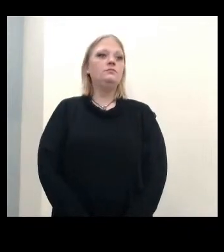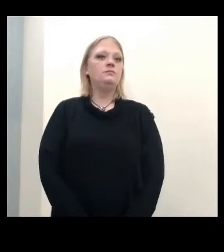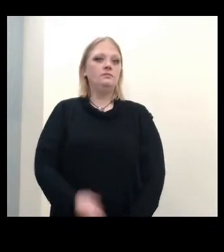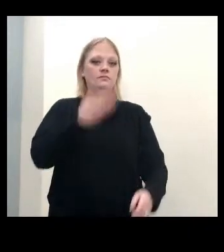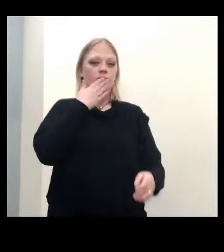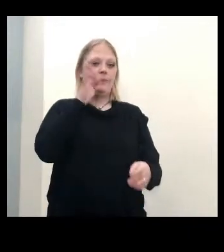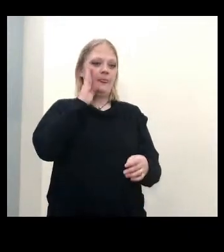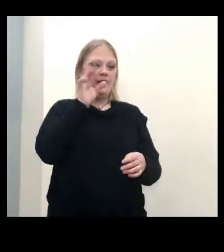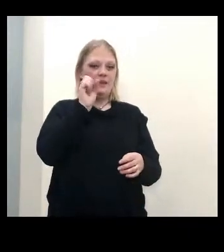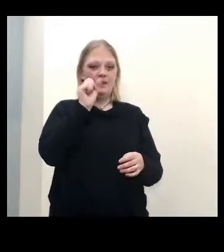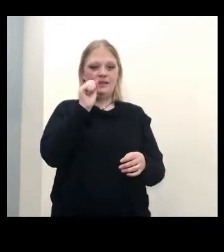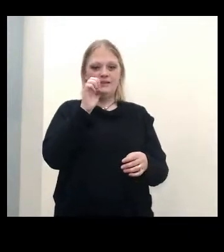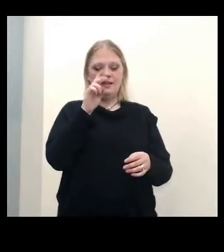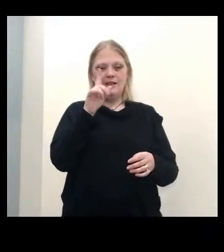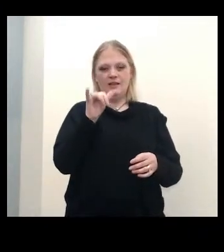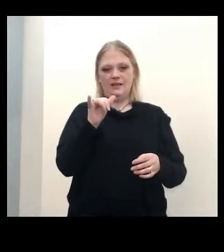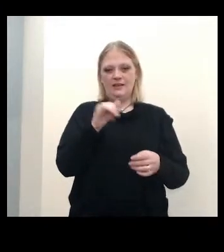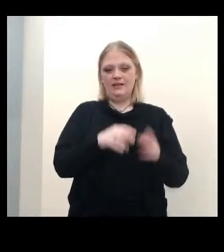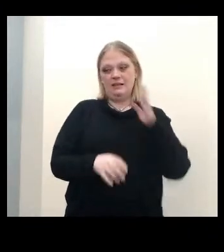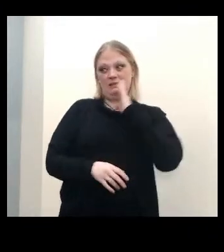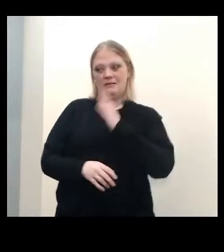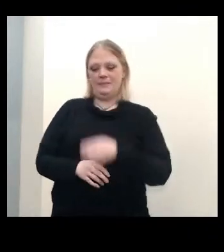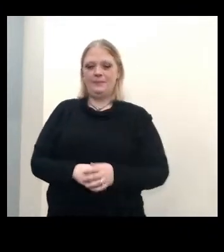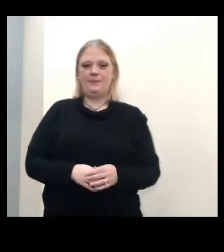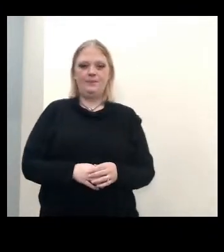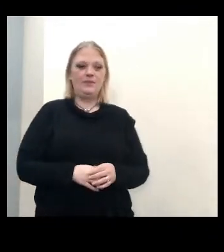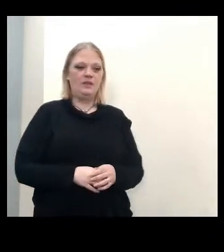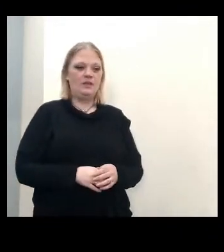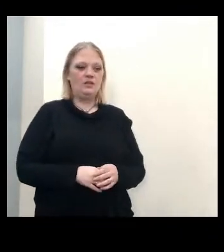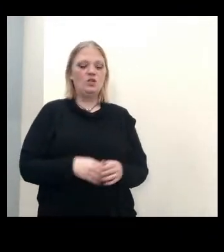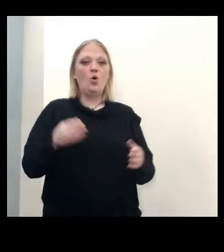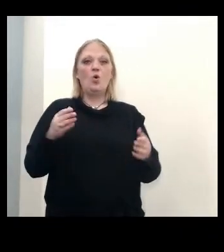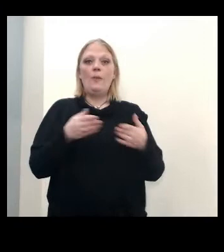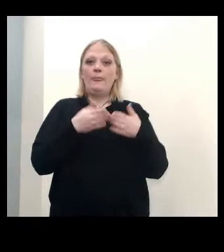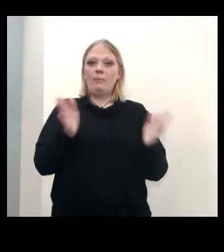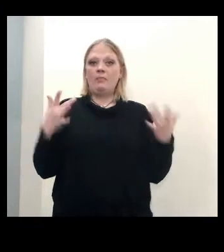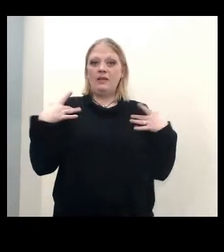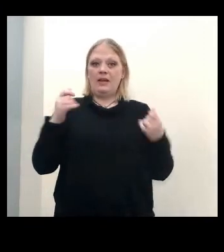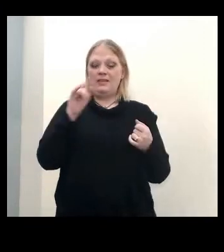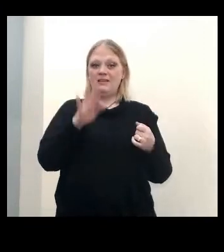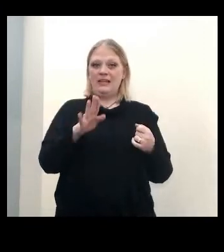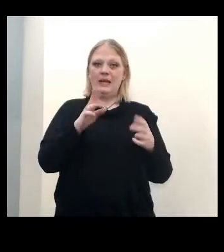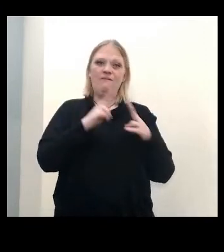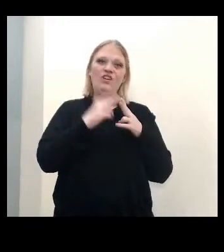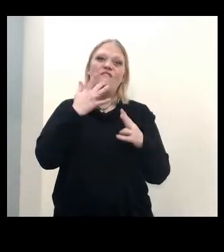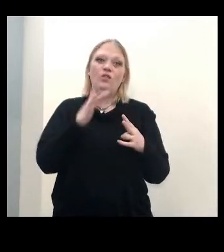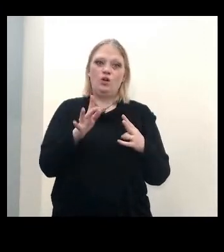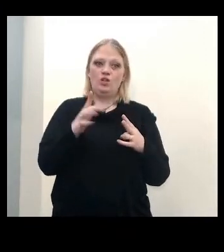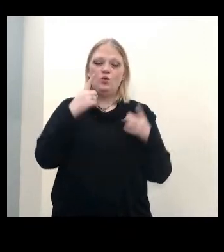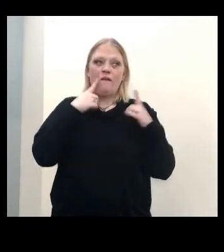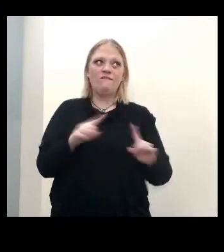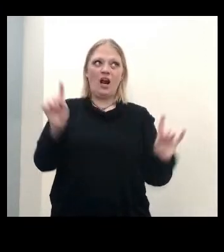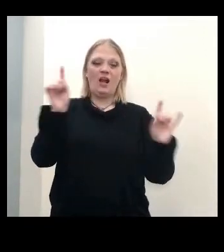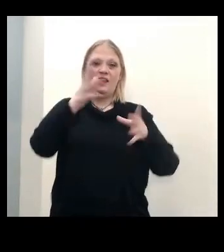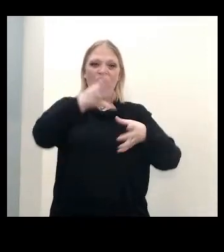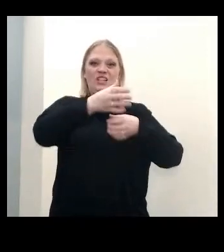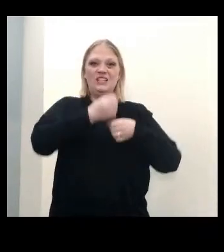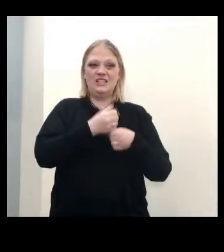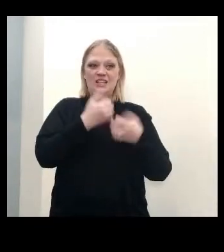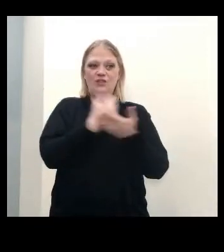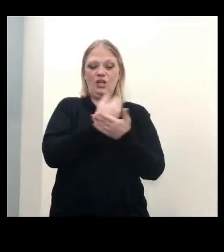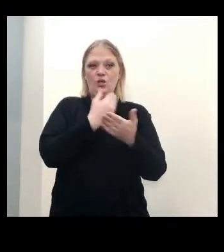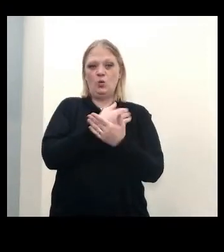Thanks. Hi, Sandy. So our public health lab is very fortunate to finally have received a